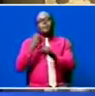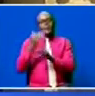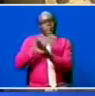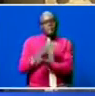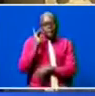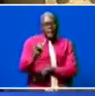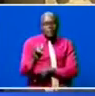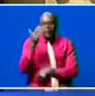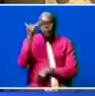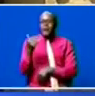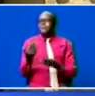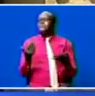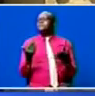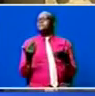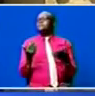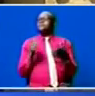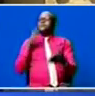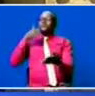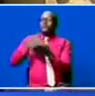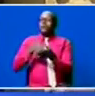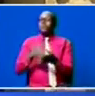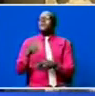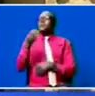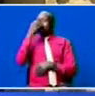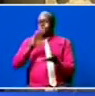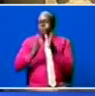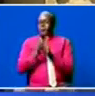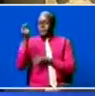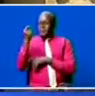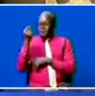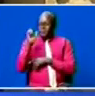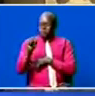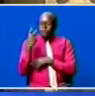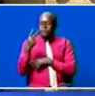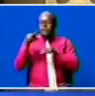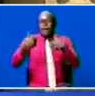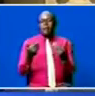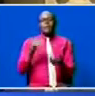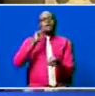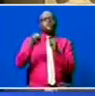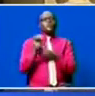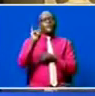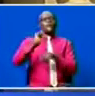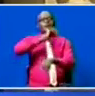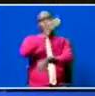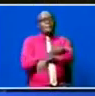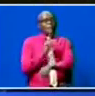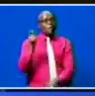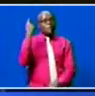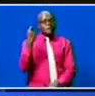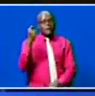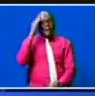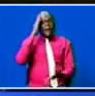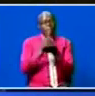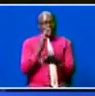because they have realized they can't stop Ruto from becoming the president. So now they want to now see how they can water down the powers of presidency. I